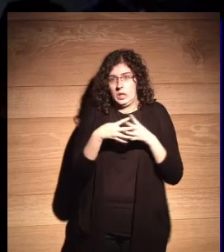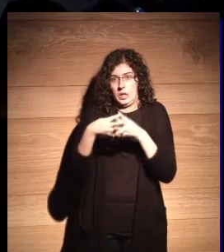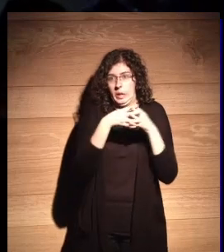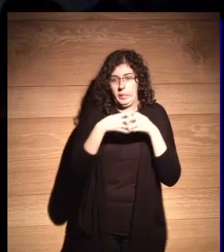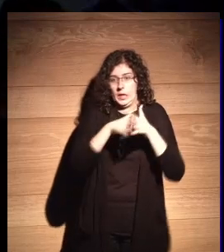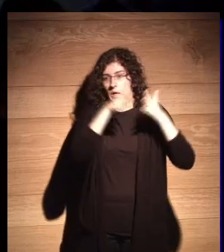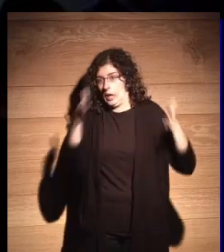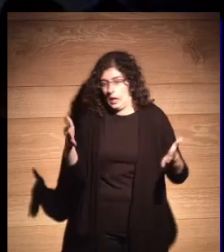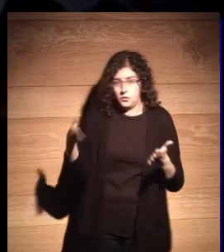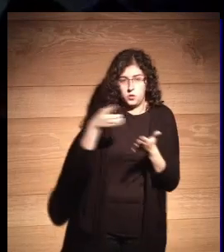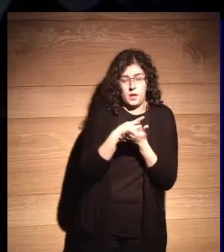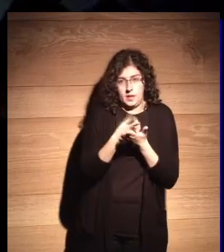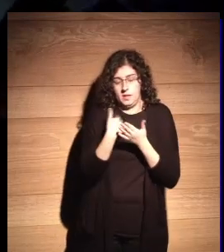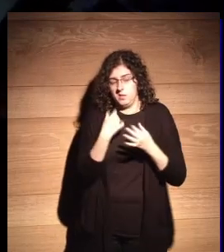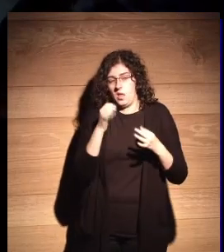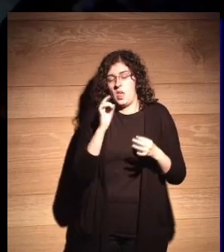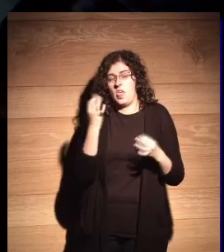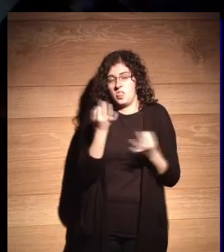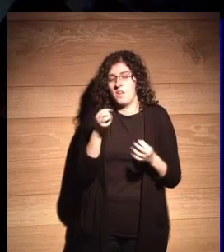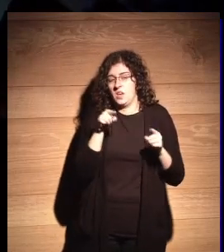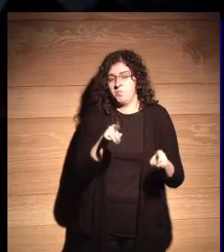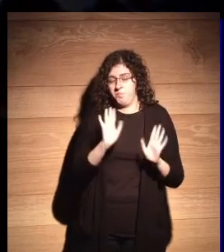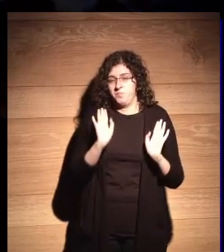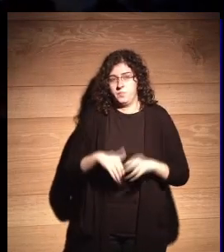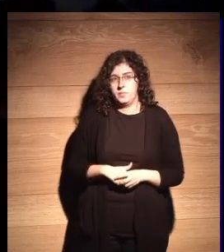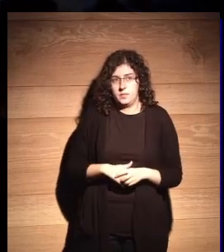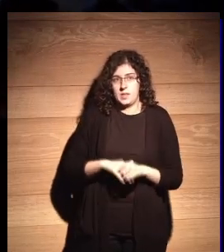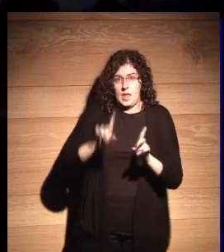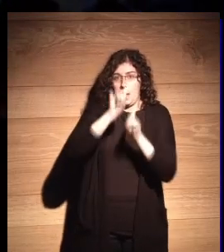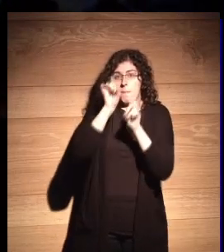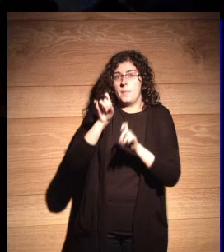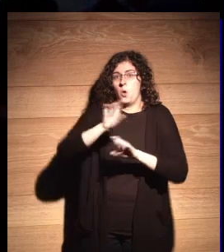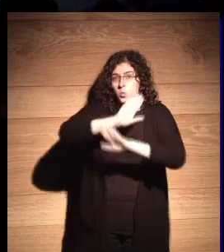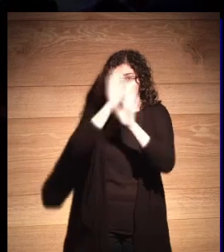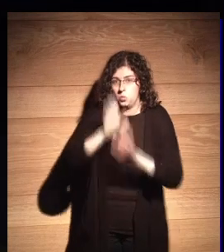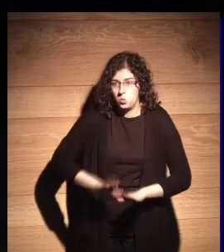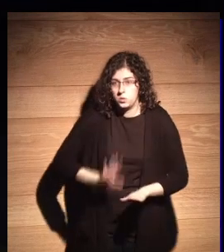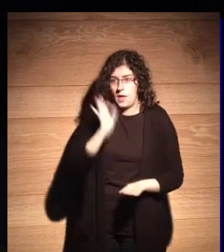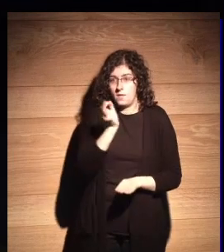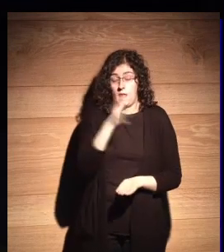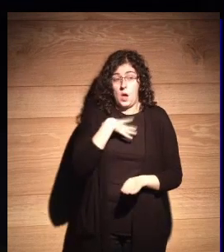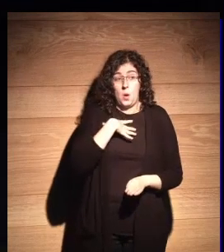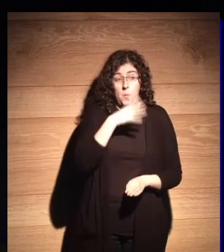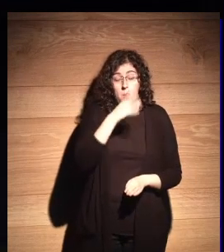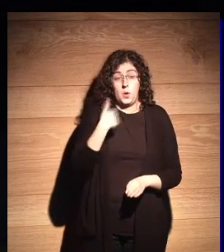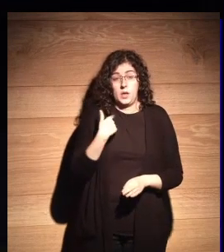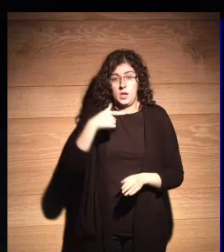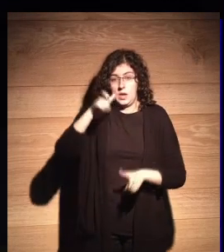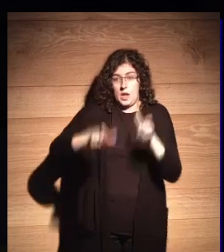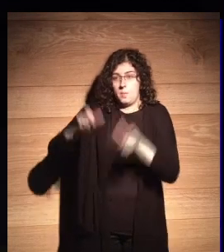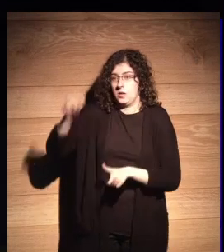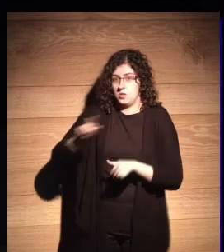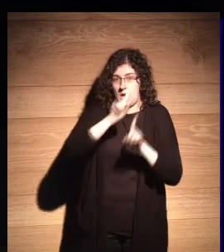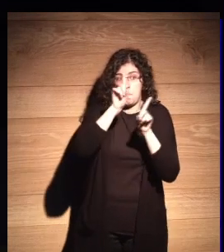So my really last question, then perhaps the audience has some question for Steve. My last question, perhaps you